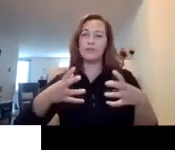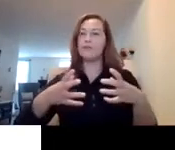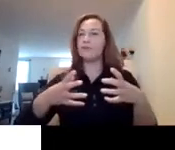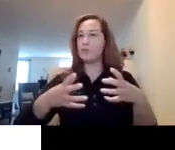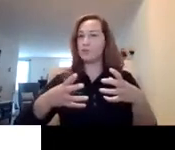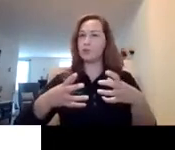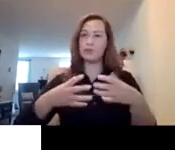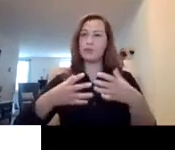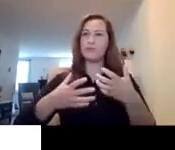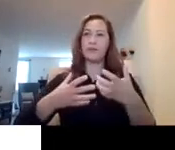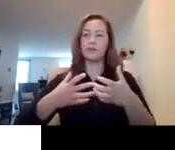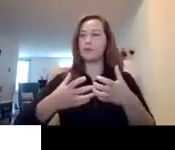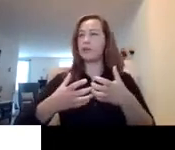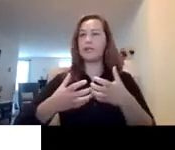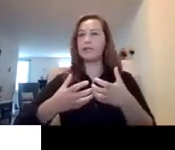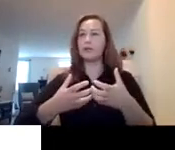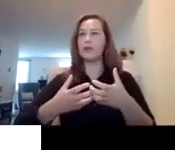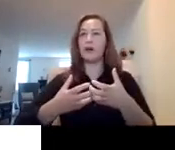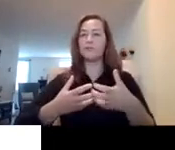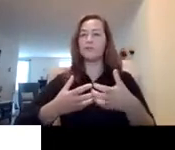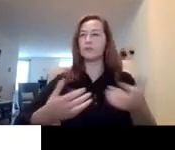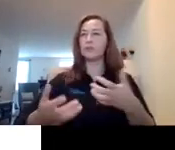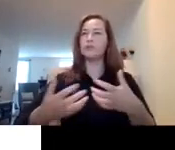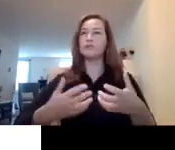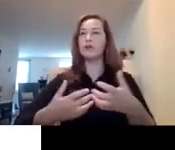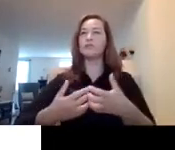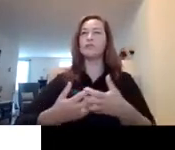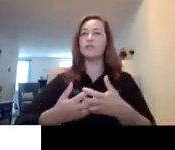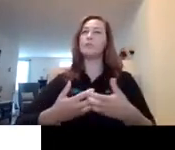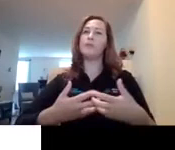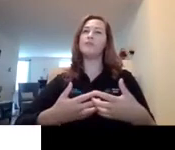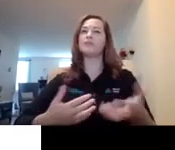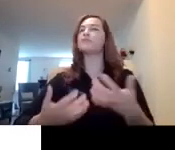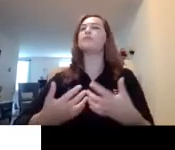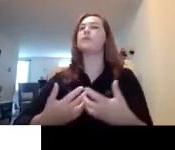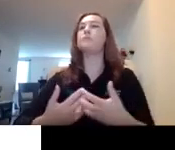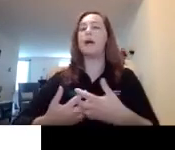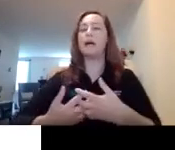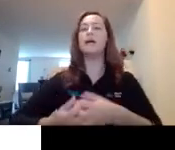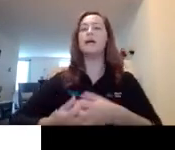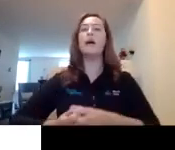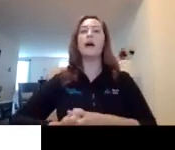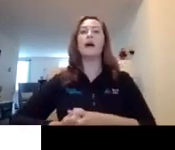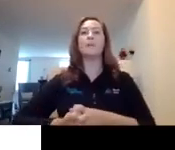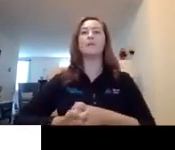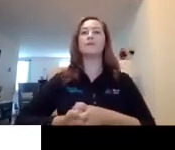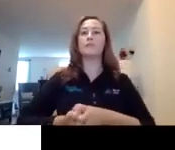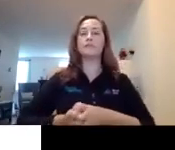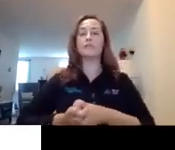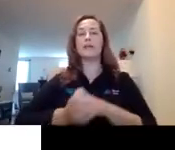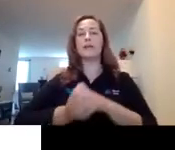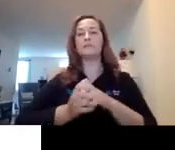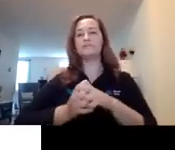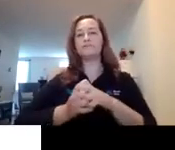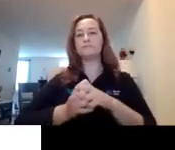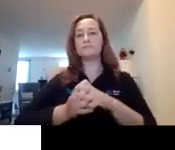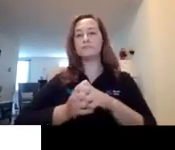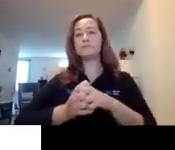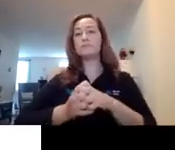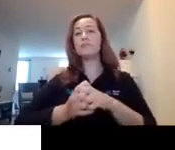these visuals and if they were clear or not. So we involved, patients for feedback on this.